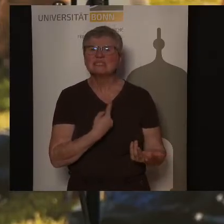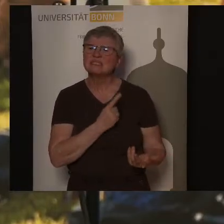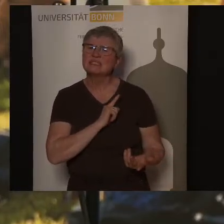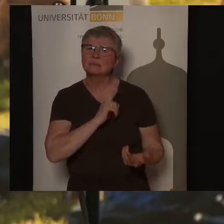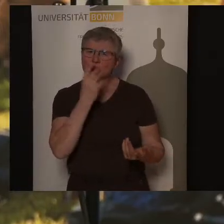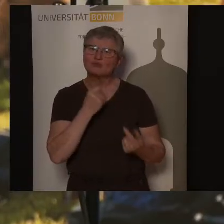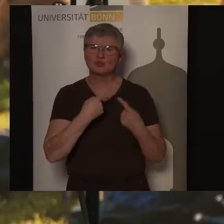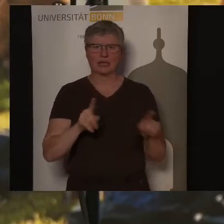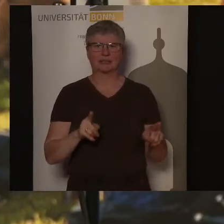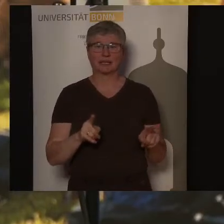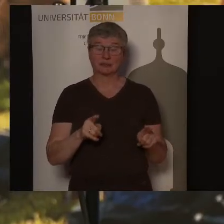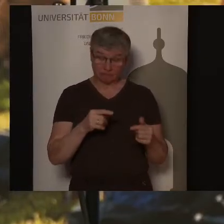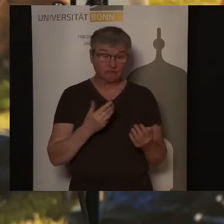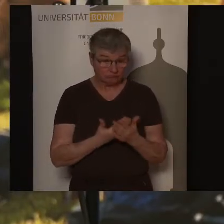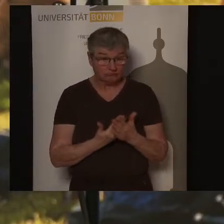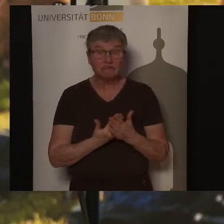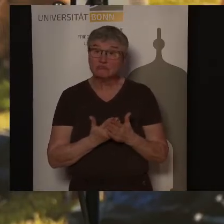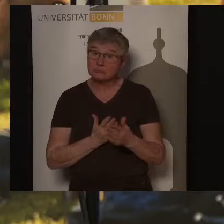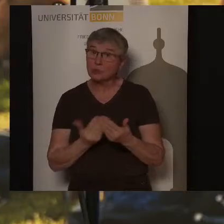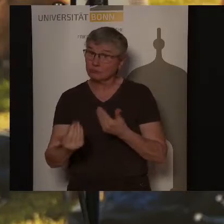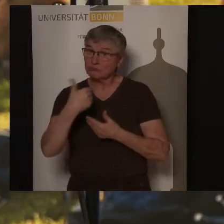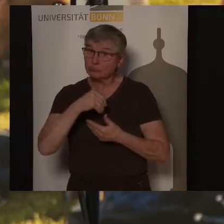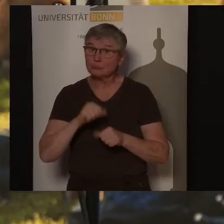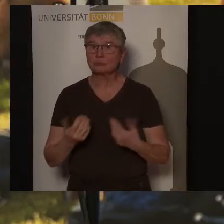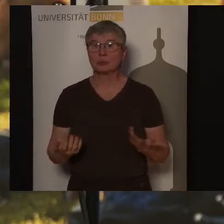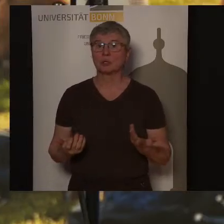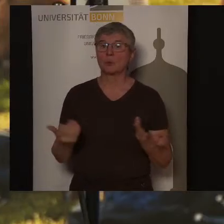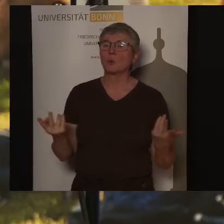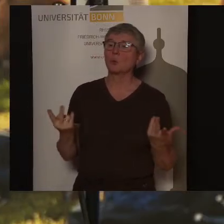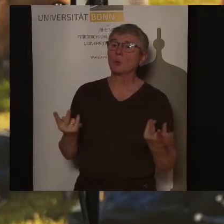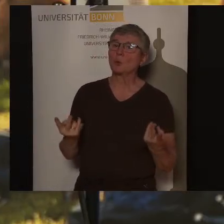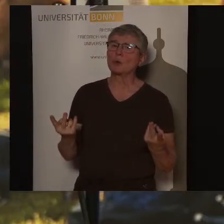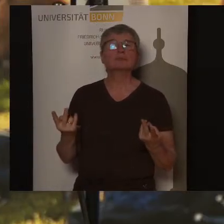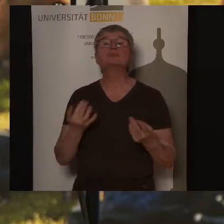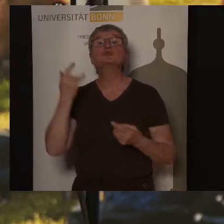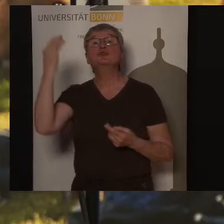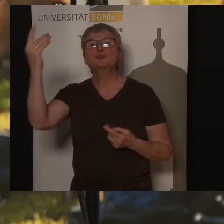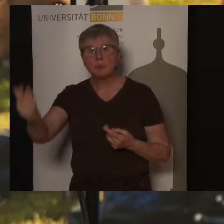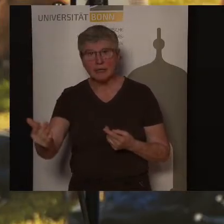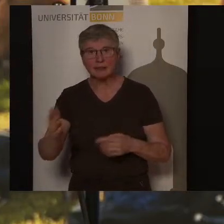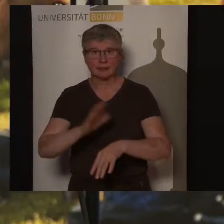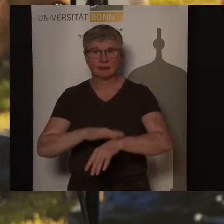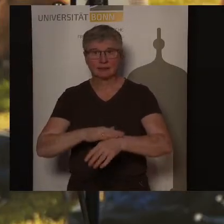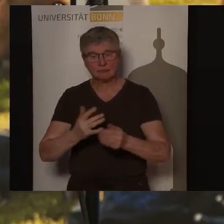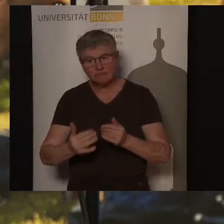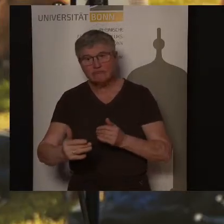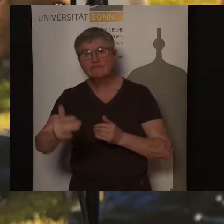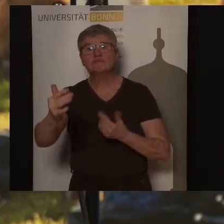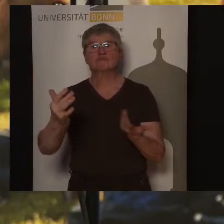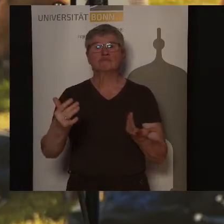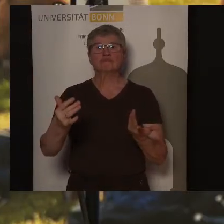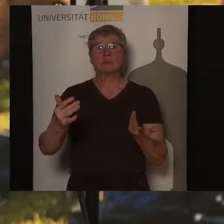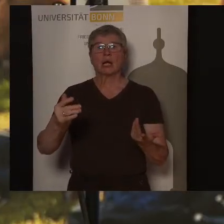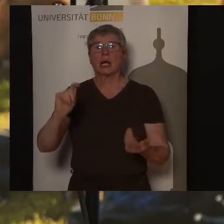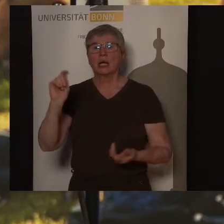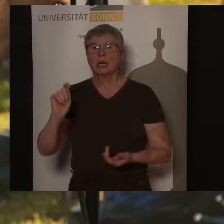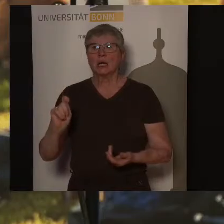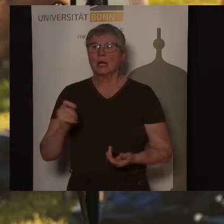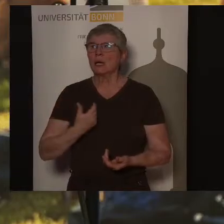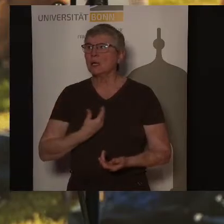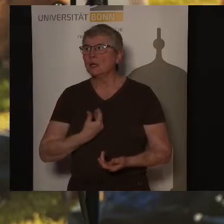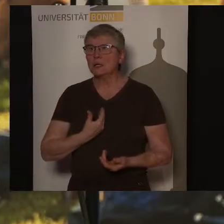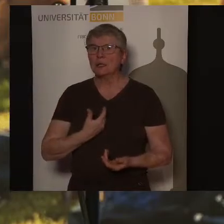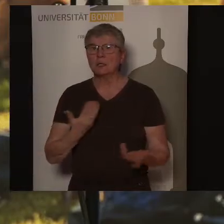isn't really what you thought it would be. So that might be a good moment for you to turn to